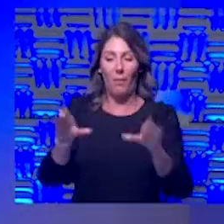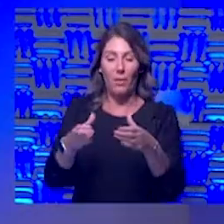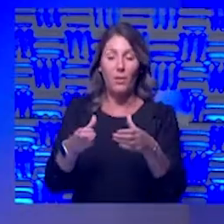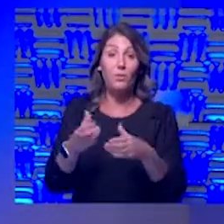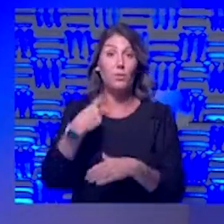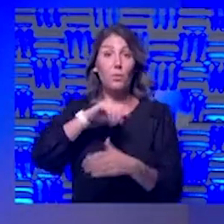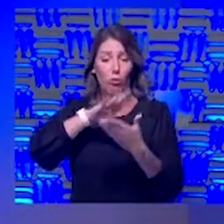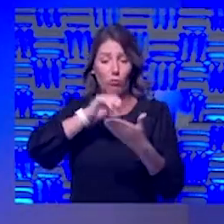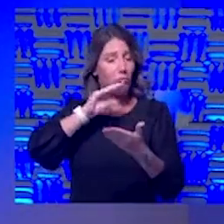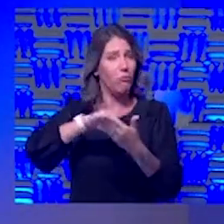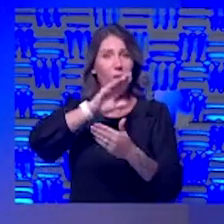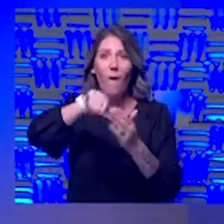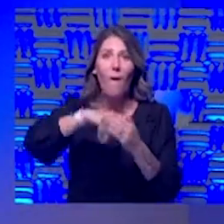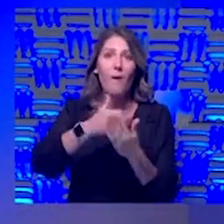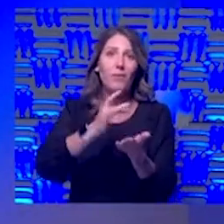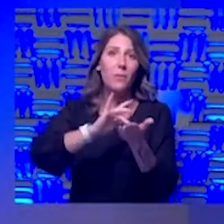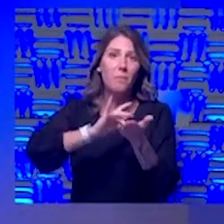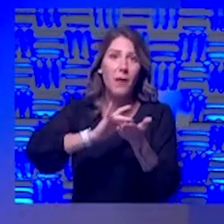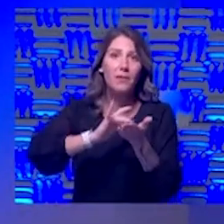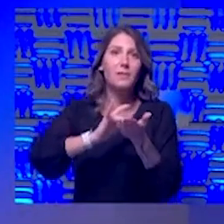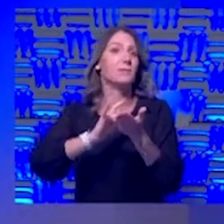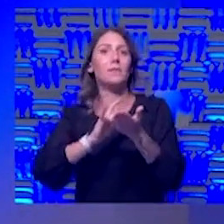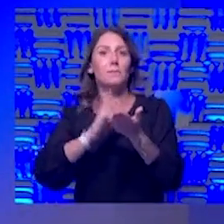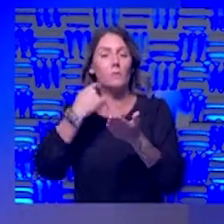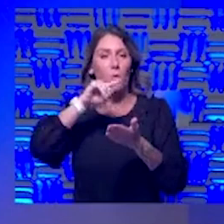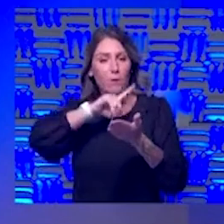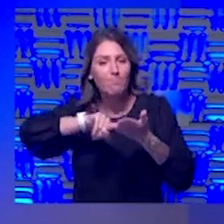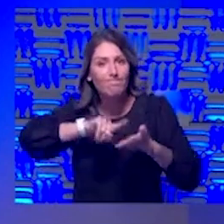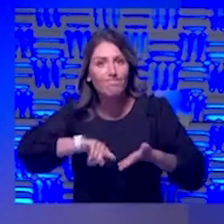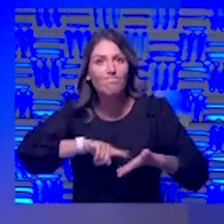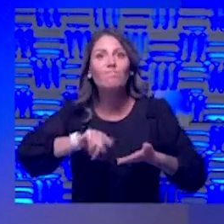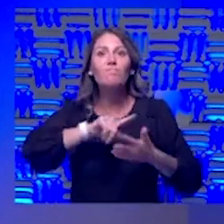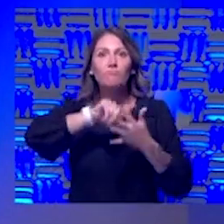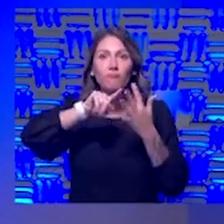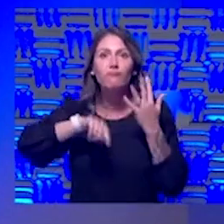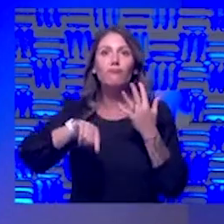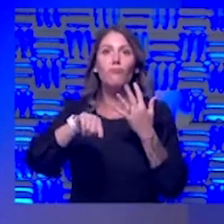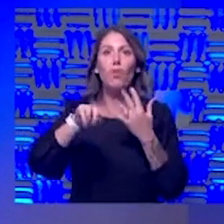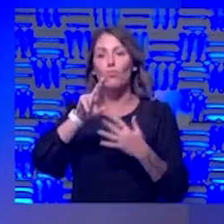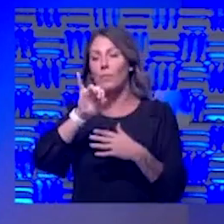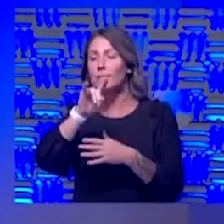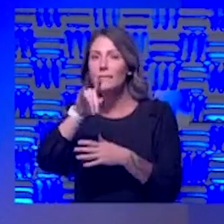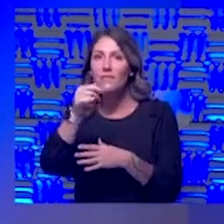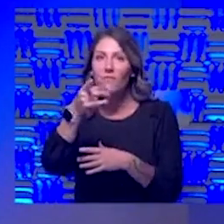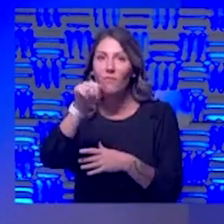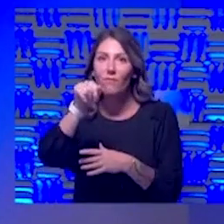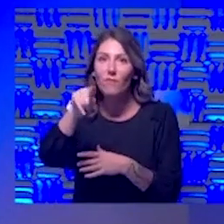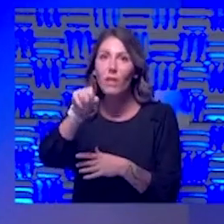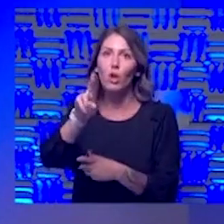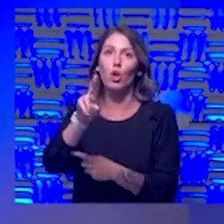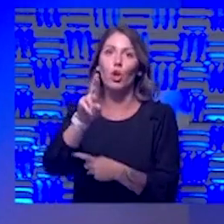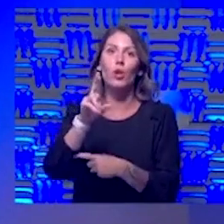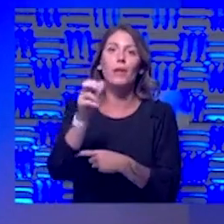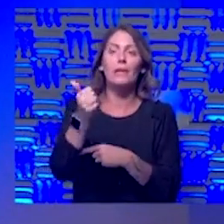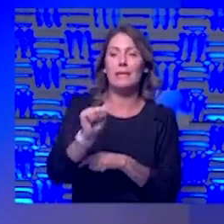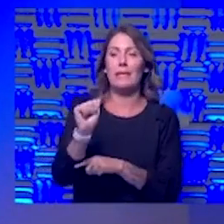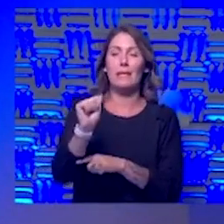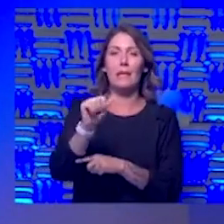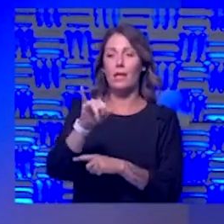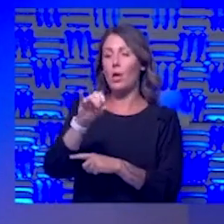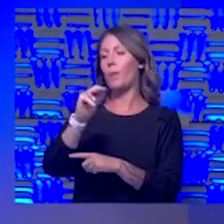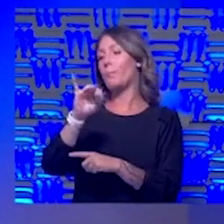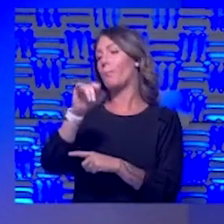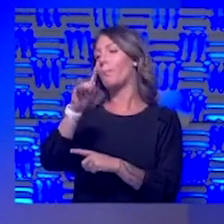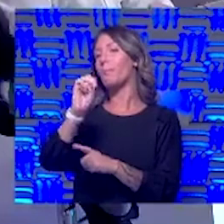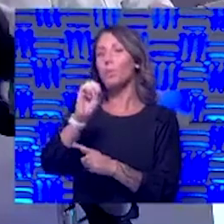with all of the drugs that we're looking at, convalescent serum, remdesivir, any of the other immune modulating drugs, and